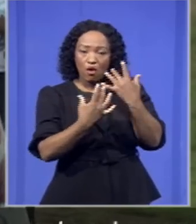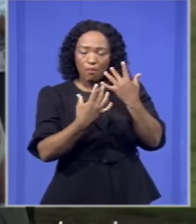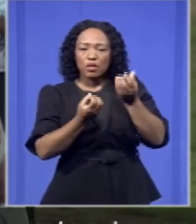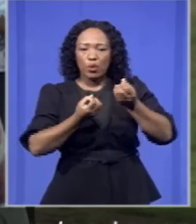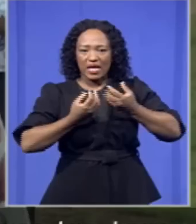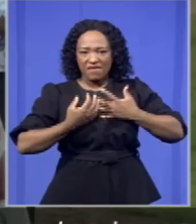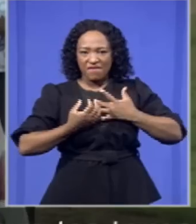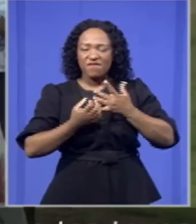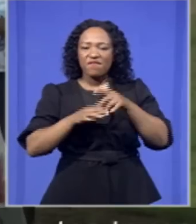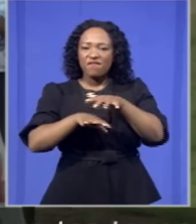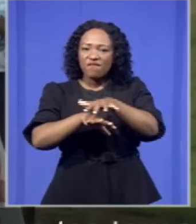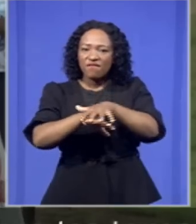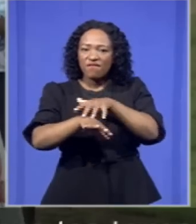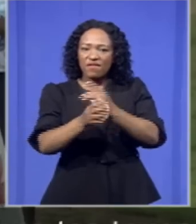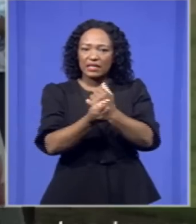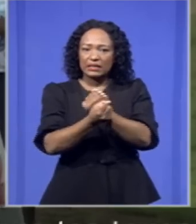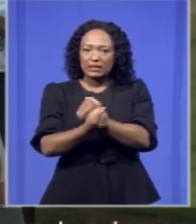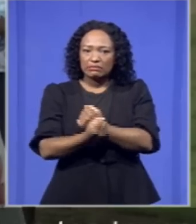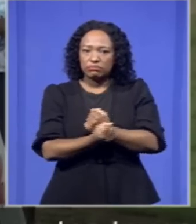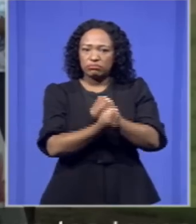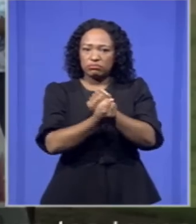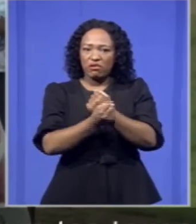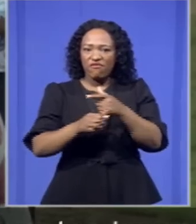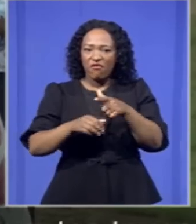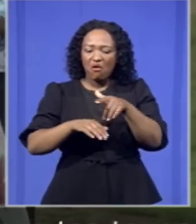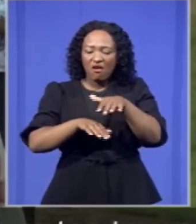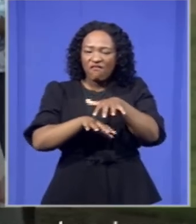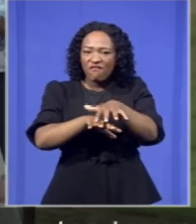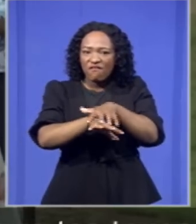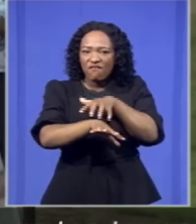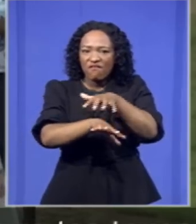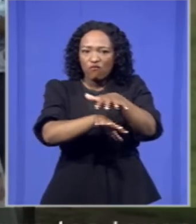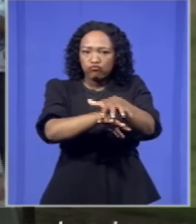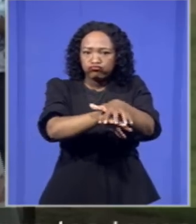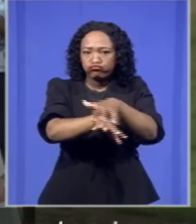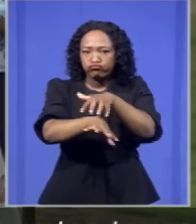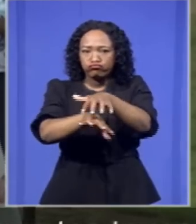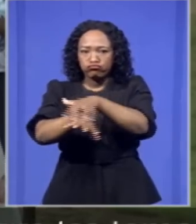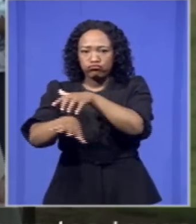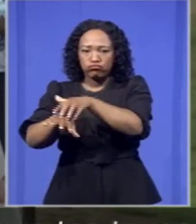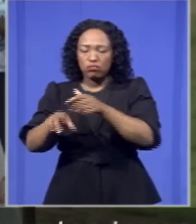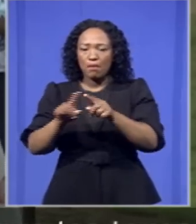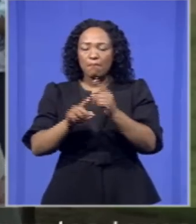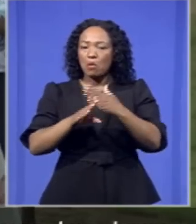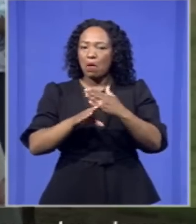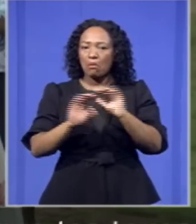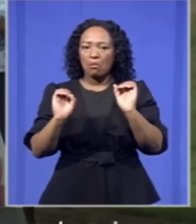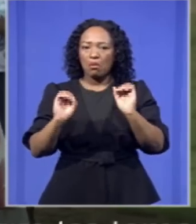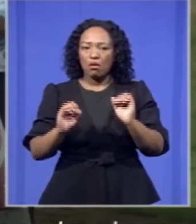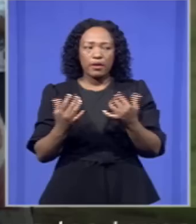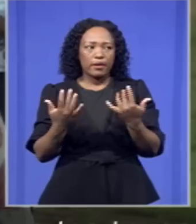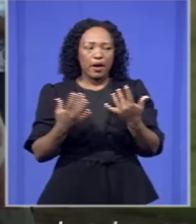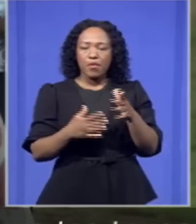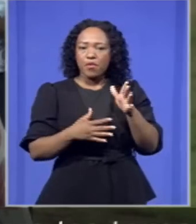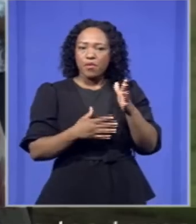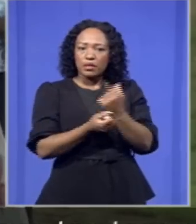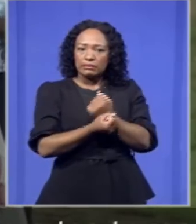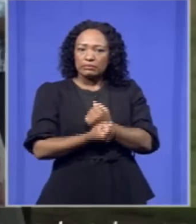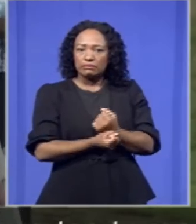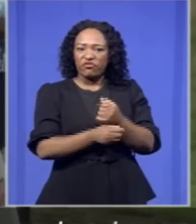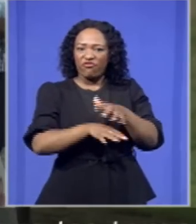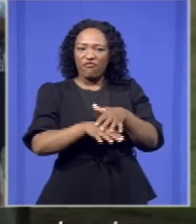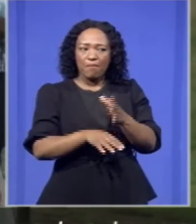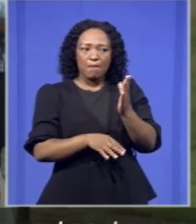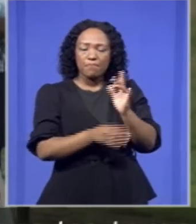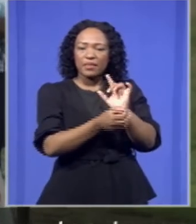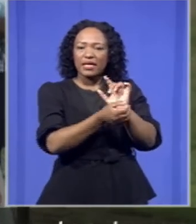leme ka tsone re itirele dijo ka lebaka la gore go sana ditiro. So gona no yana di trekere ha di sa operator di kwaletswa ha re kgone